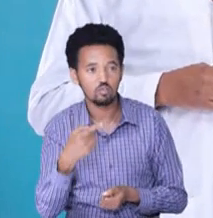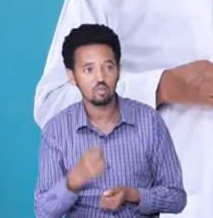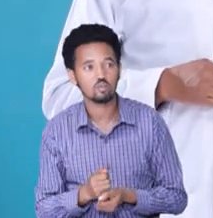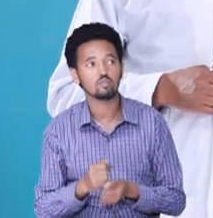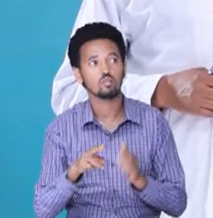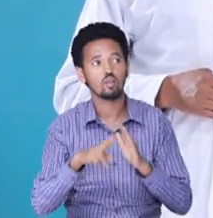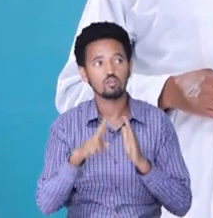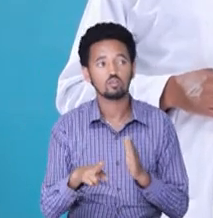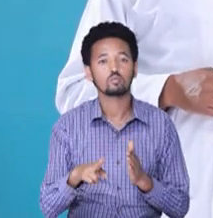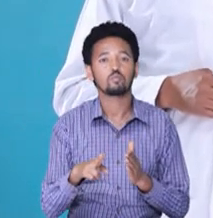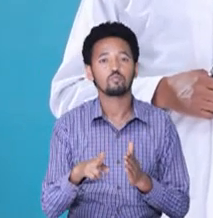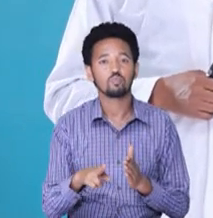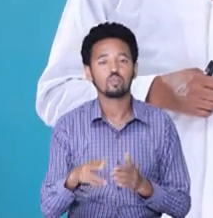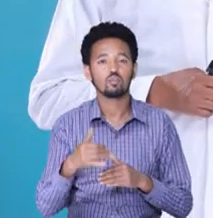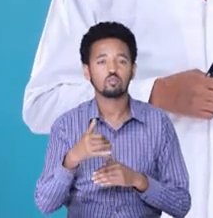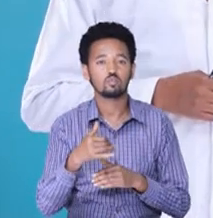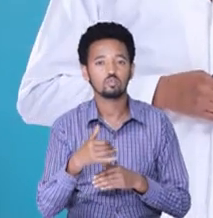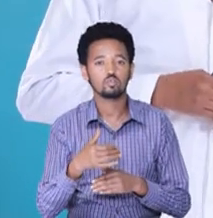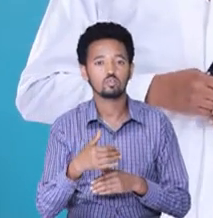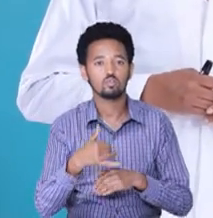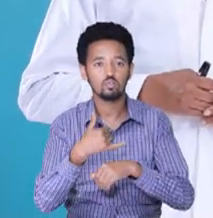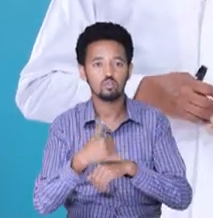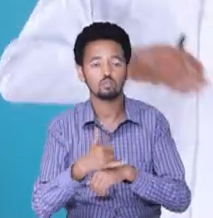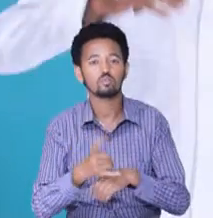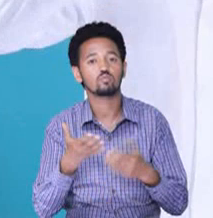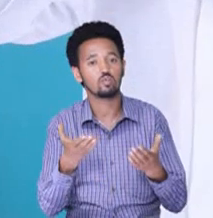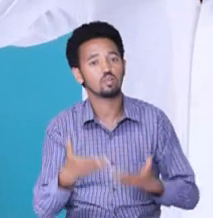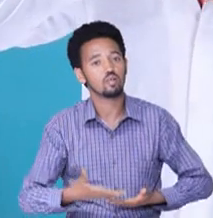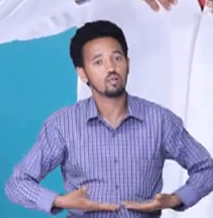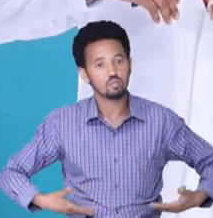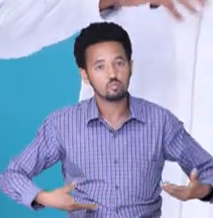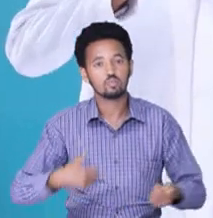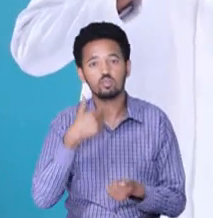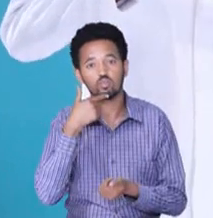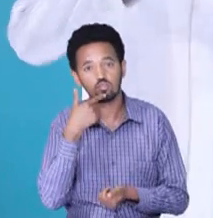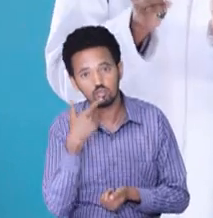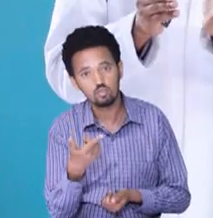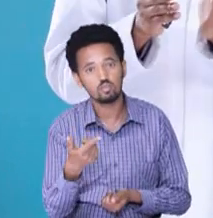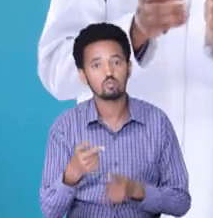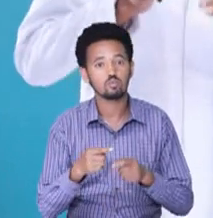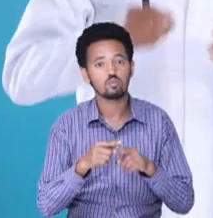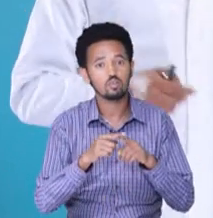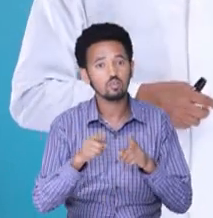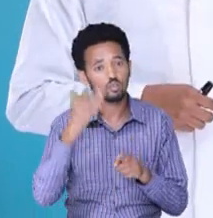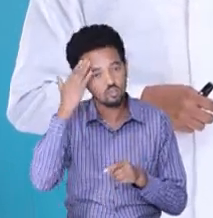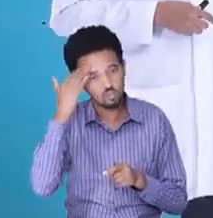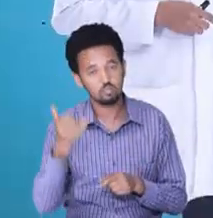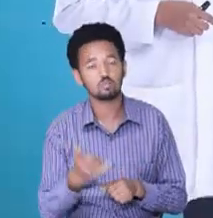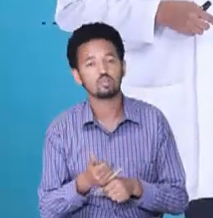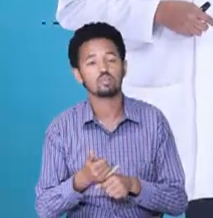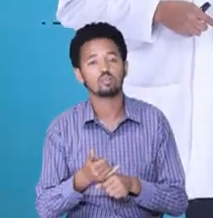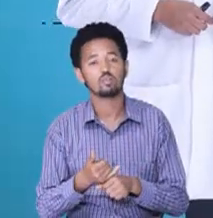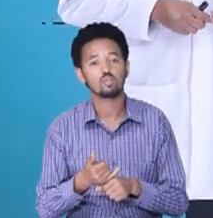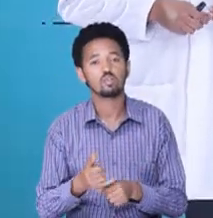let them eat the cake if they are hungry, based on oral tradition. Let them eat the cake if you are hungry. This saying was cited